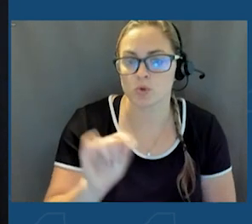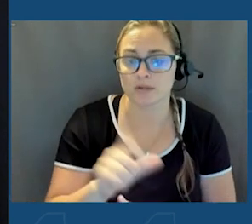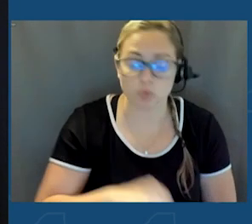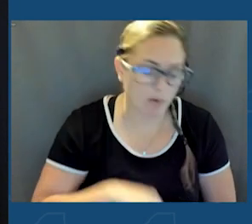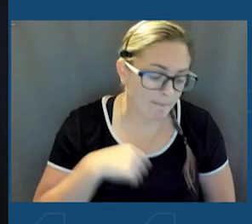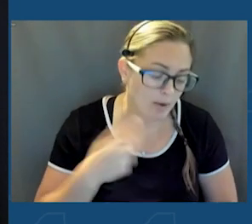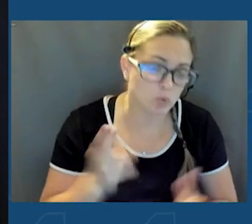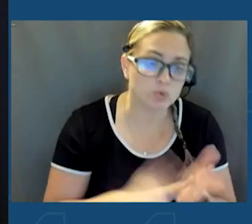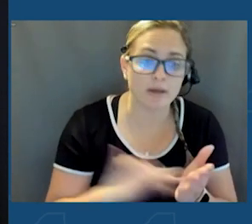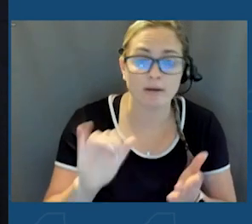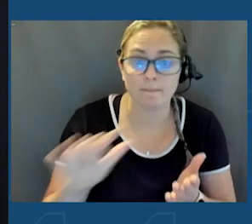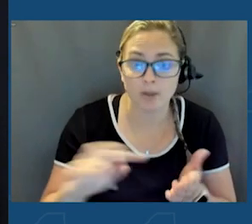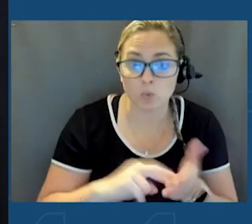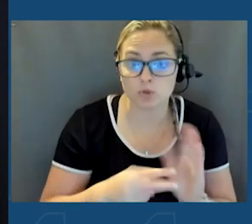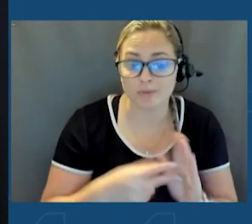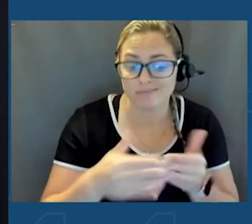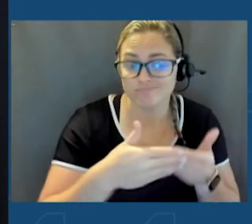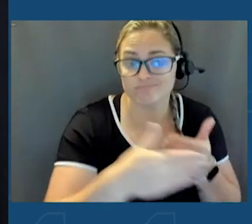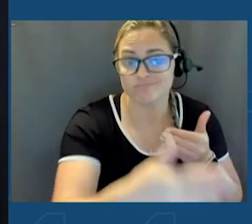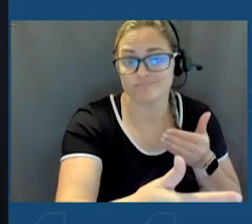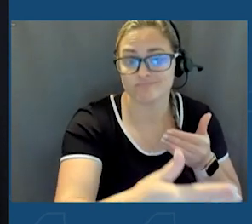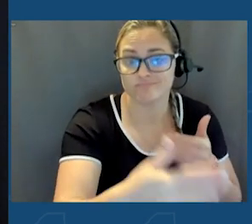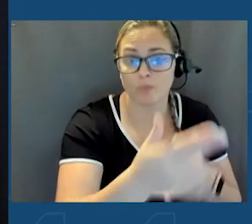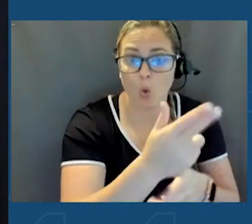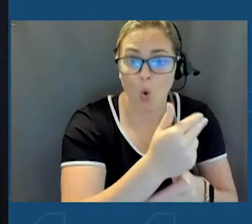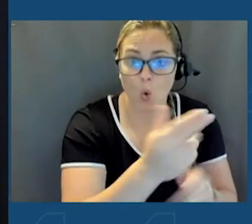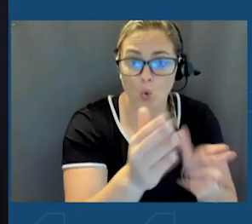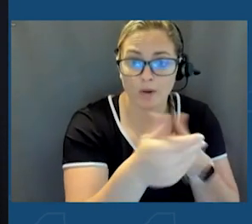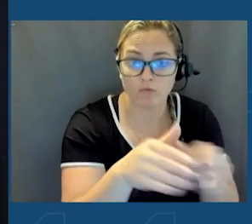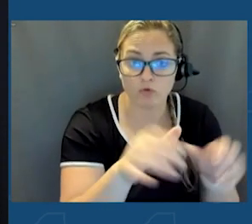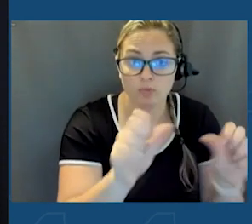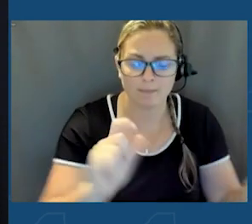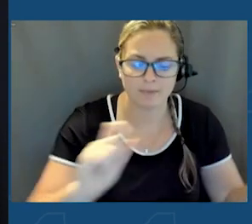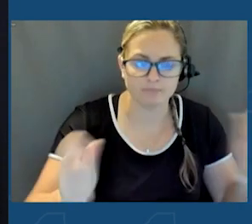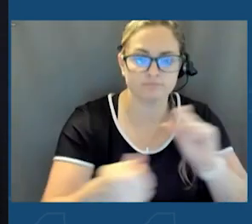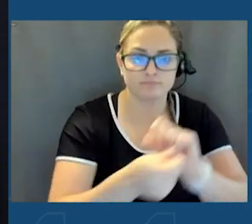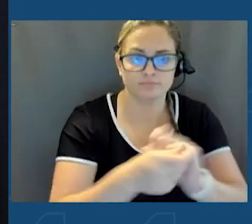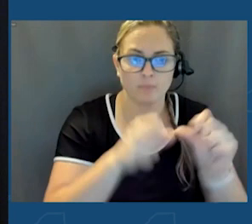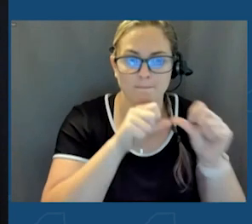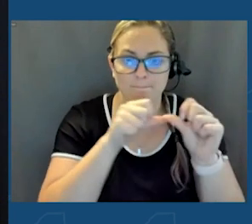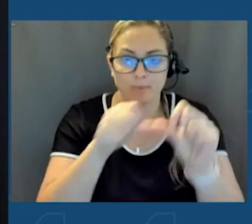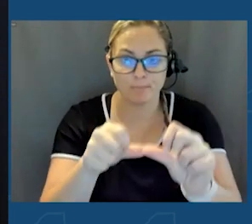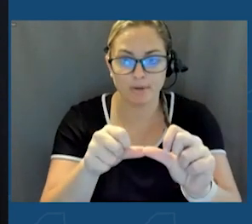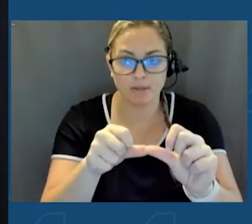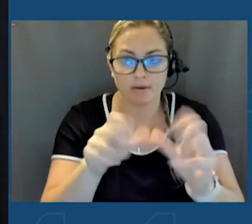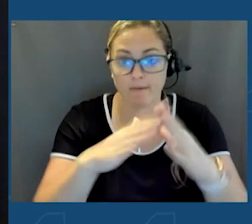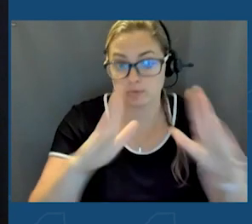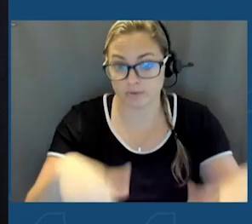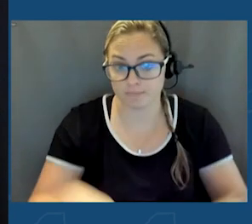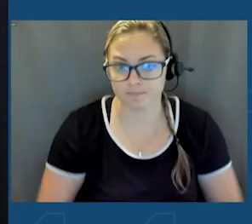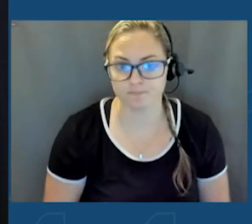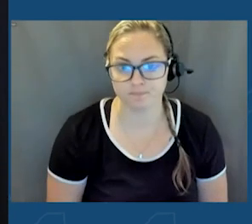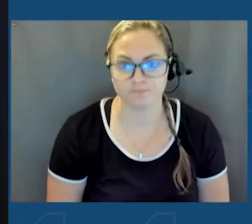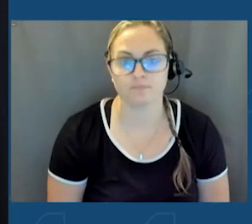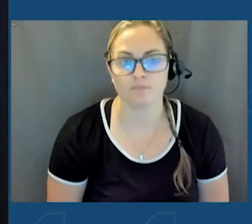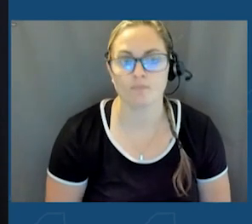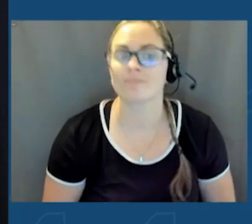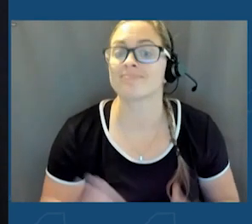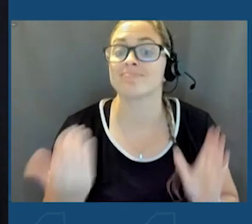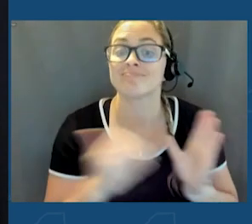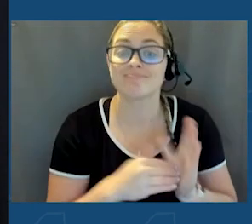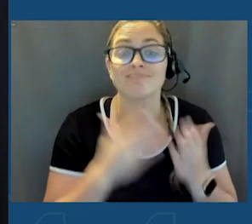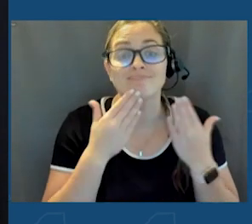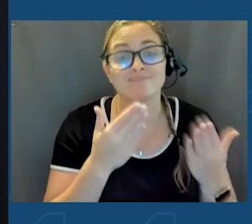that allows, going forward, hotel rooms to be converted into permanent housing. And again, I want to thank